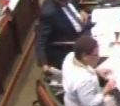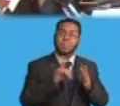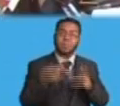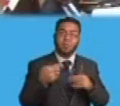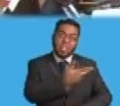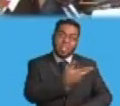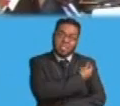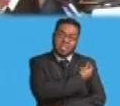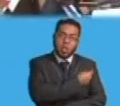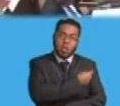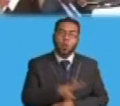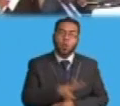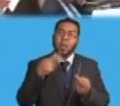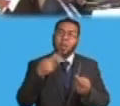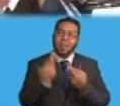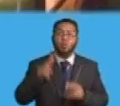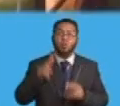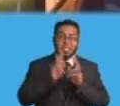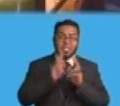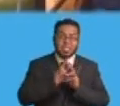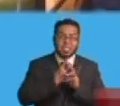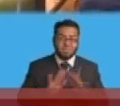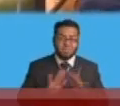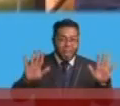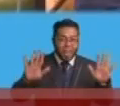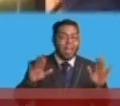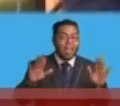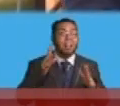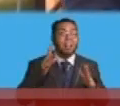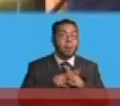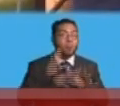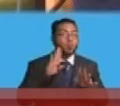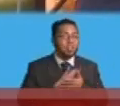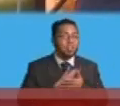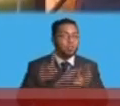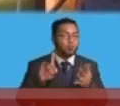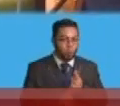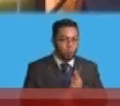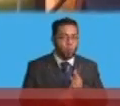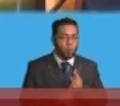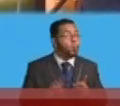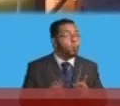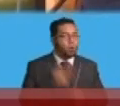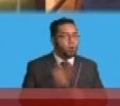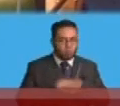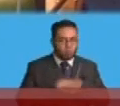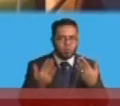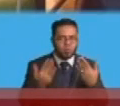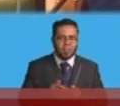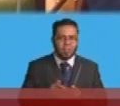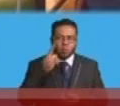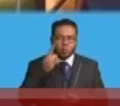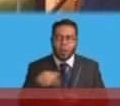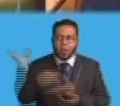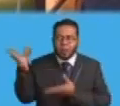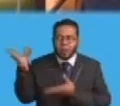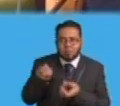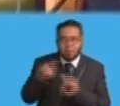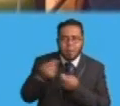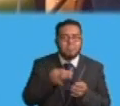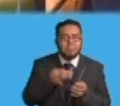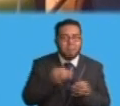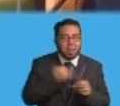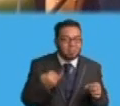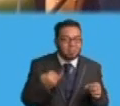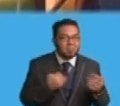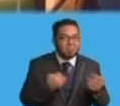vaccines retailed by pharmacies? Currently, WHO, in fact, and UNICEF are trying to source these drugs